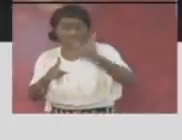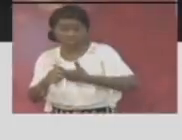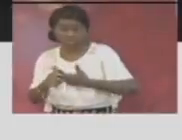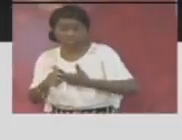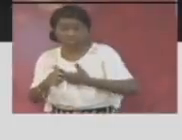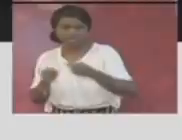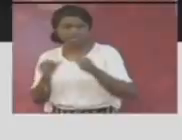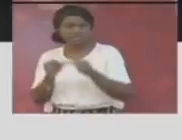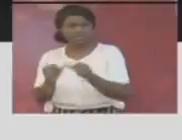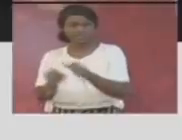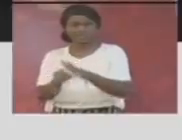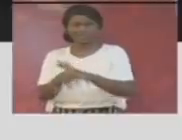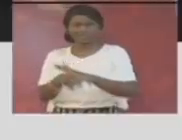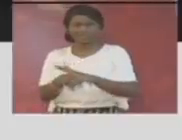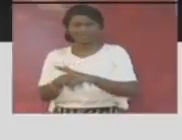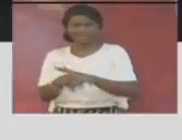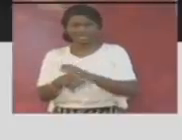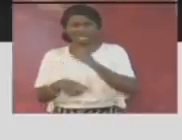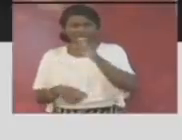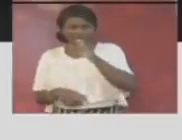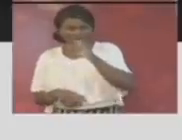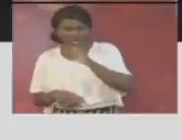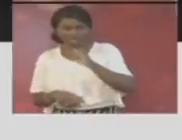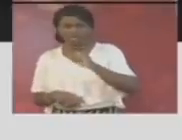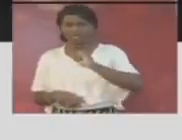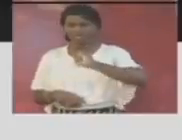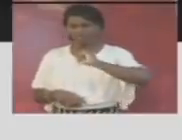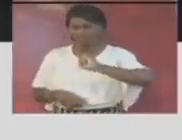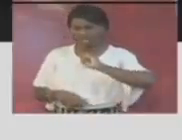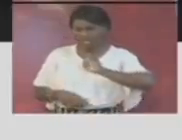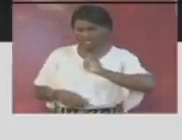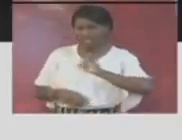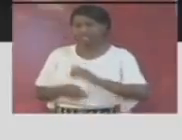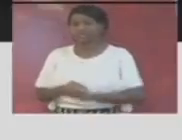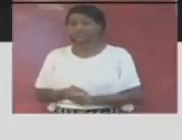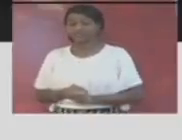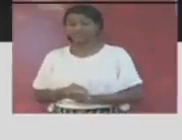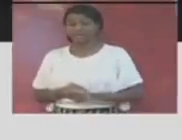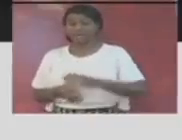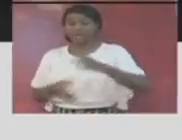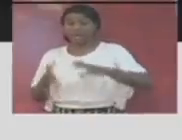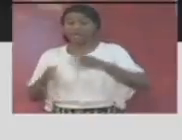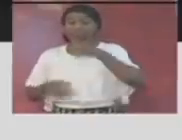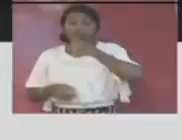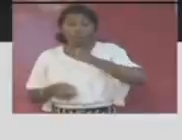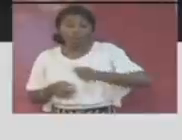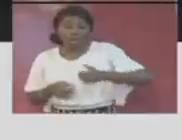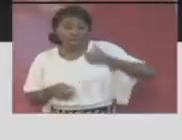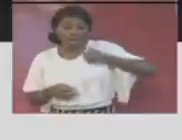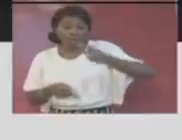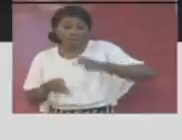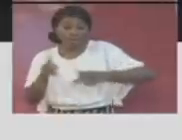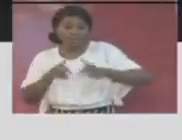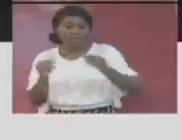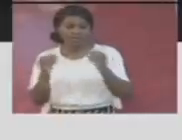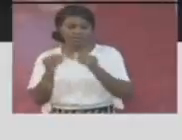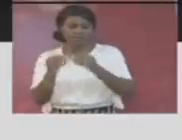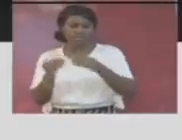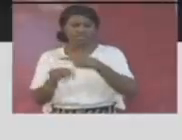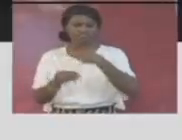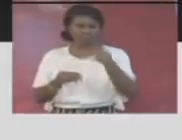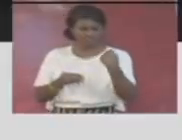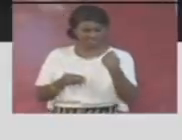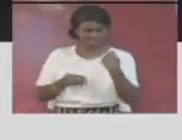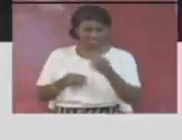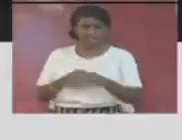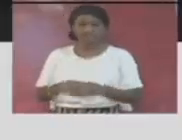with COVID-19. With regards to age, increasing age and the elderly population were certainly more at risk of long